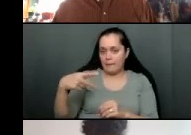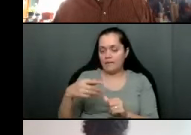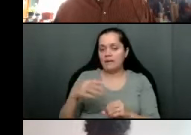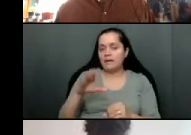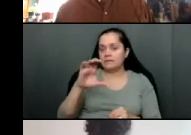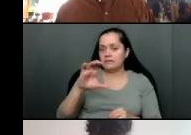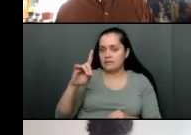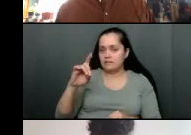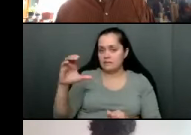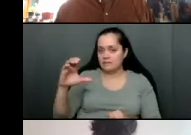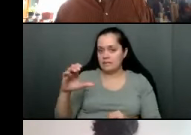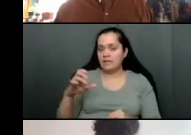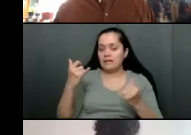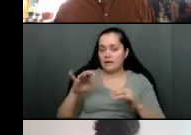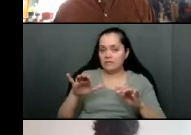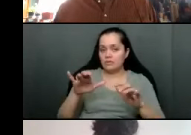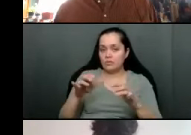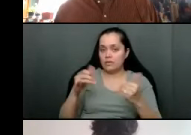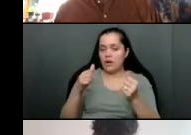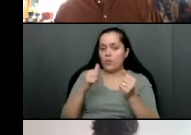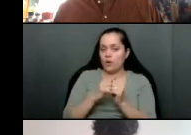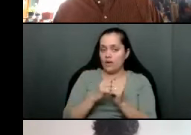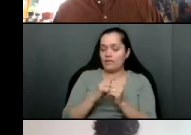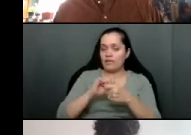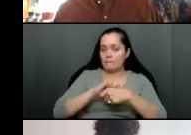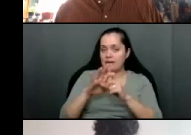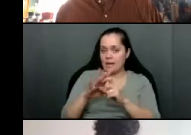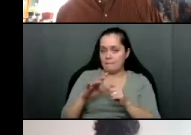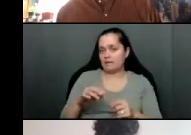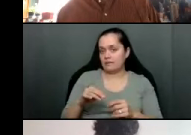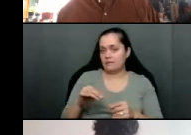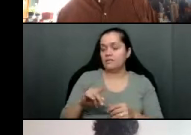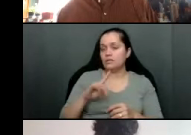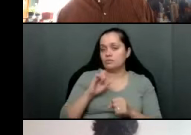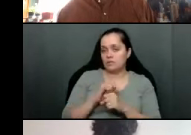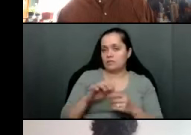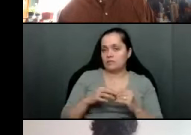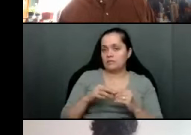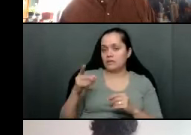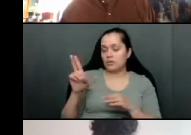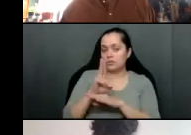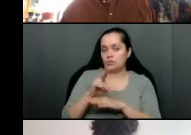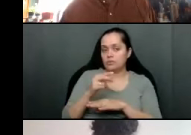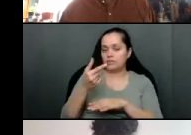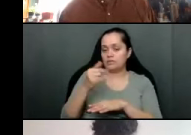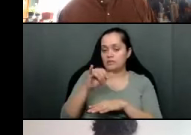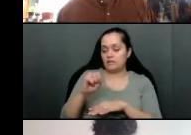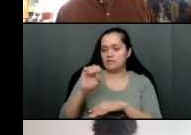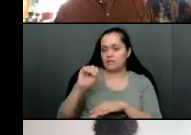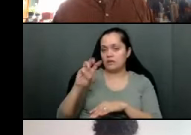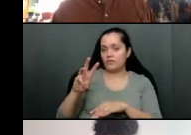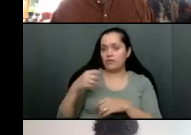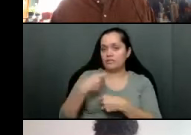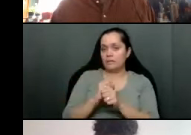CDC is doing this now with our pandemic, for sure. They're using GIS software to